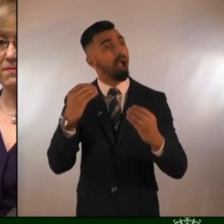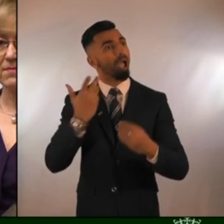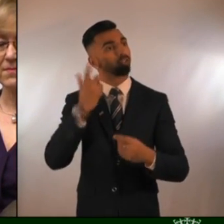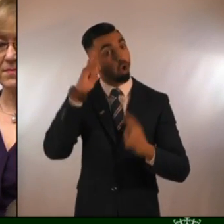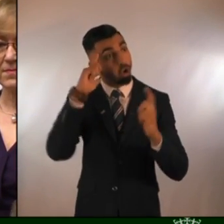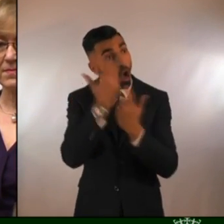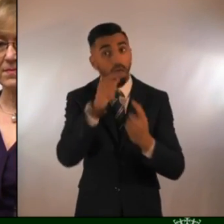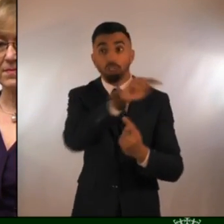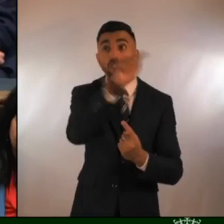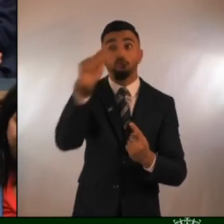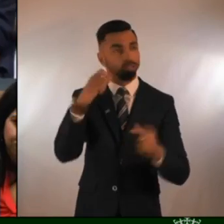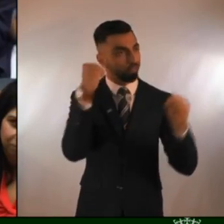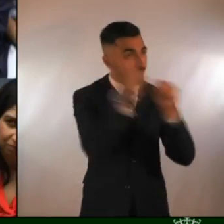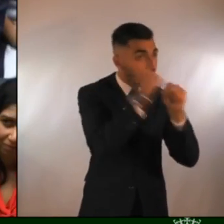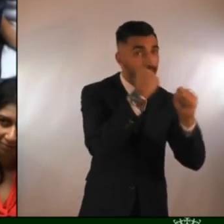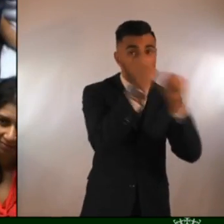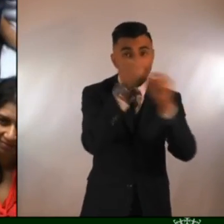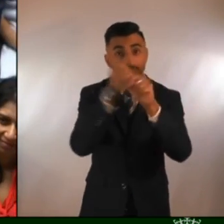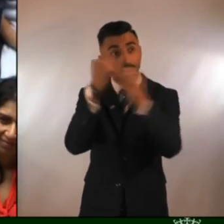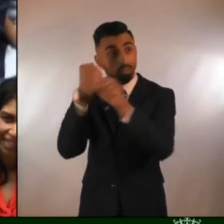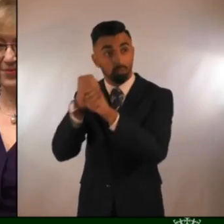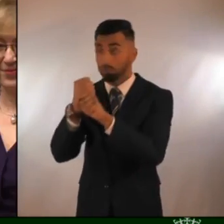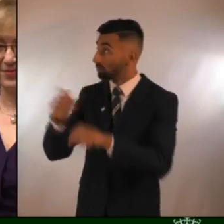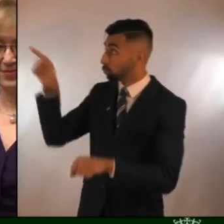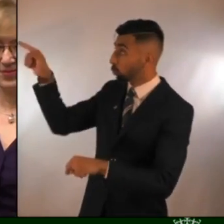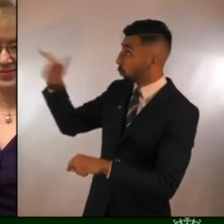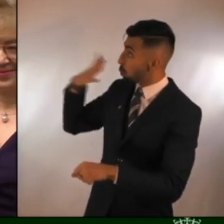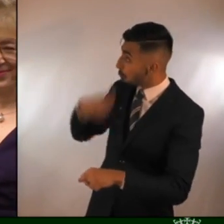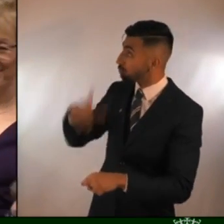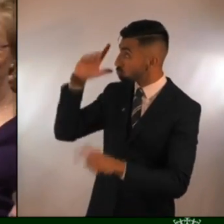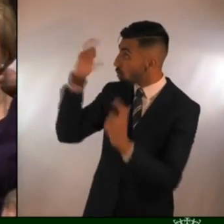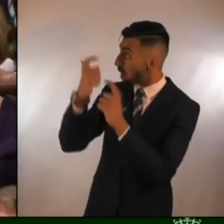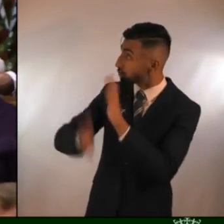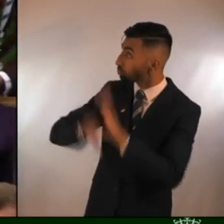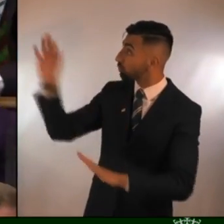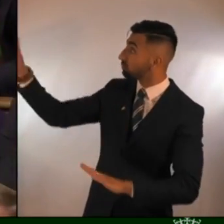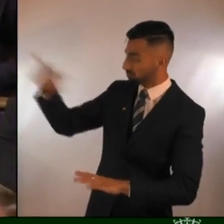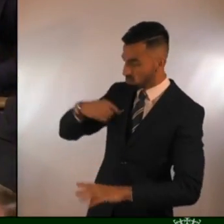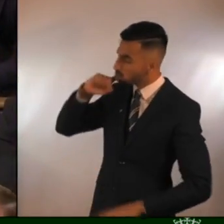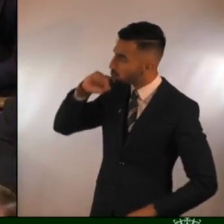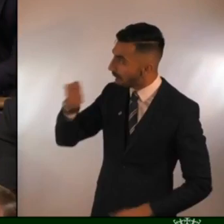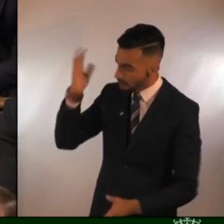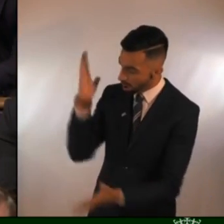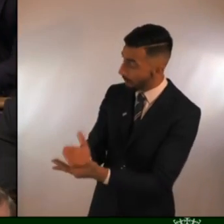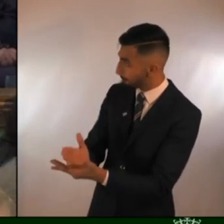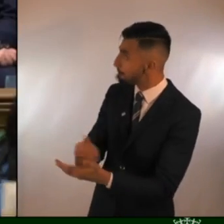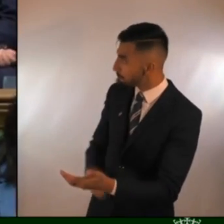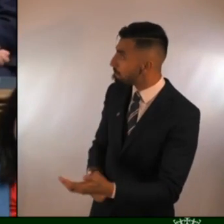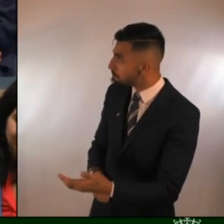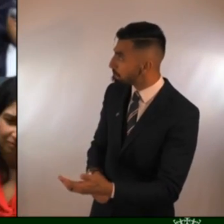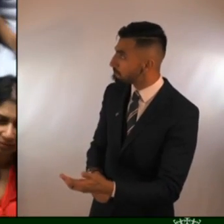wanted to level up further education. Saj, we're getting it done. Madam Deputy Speaker, I have one